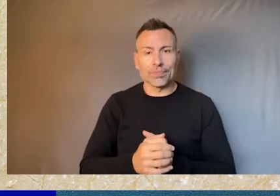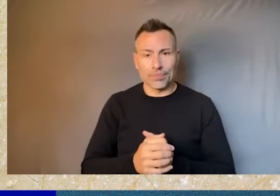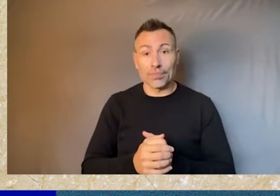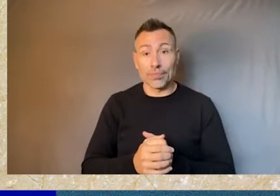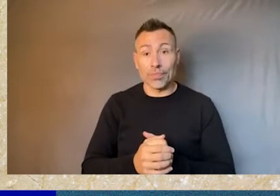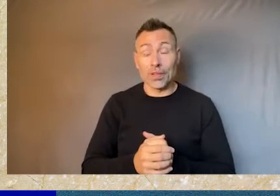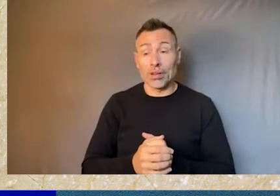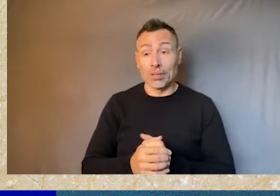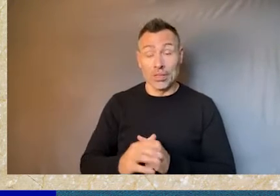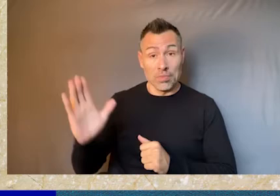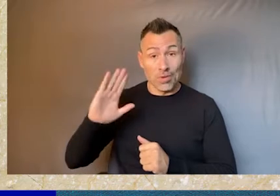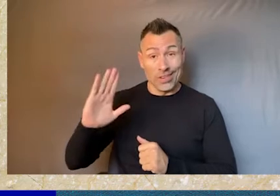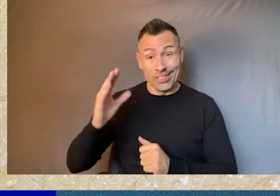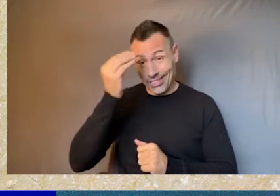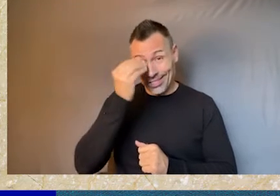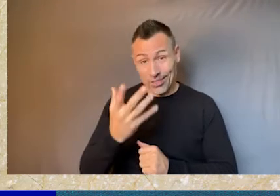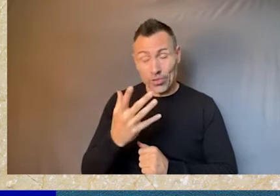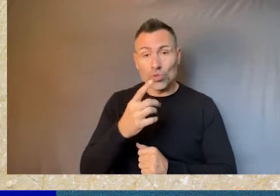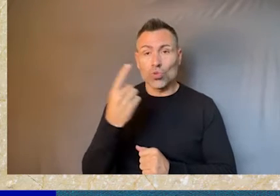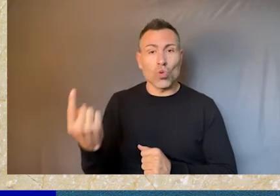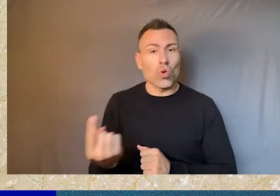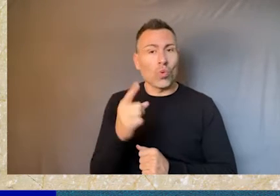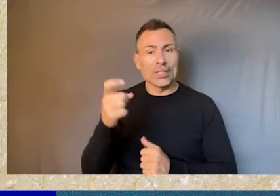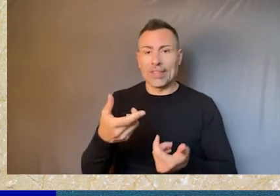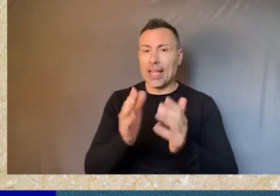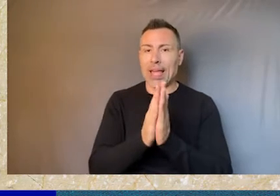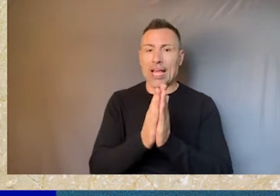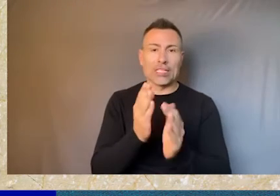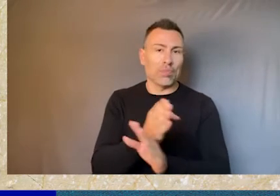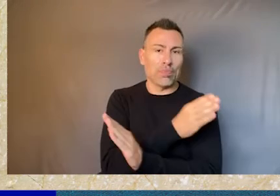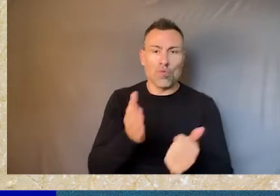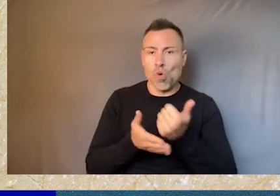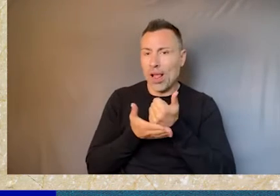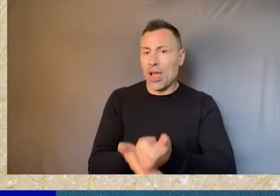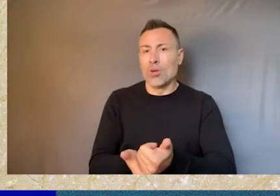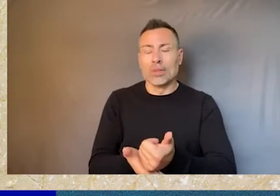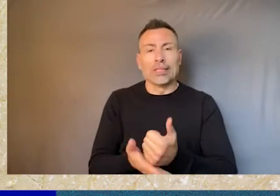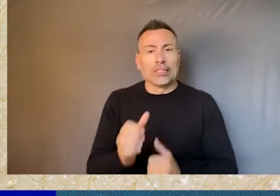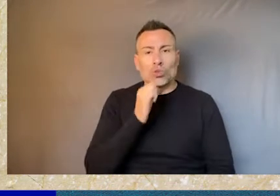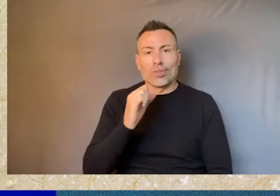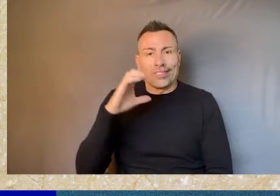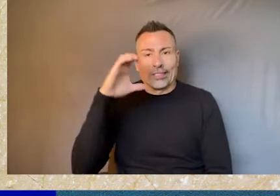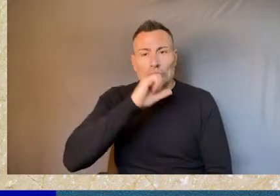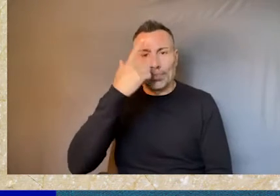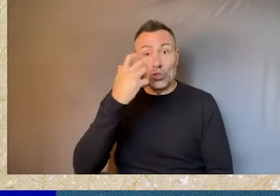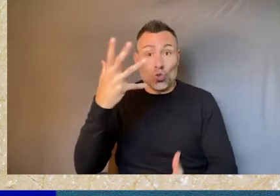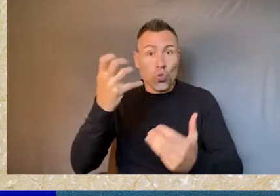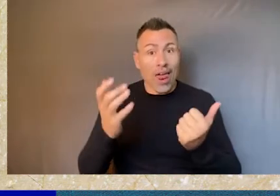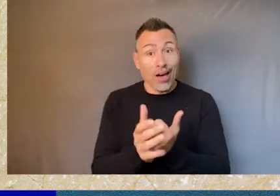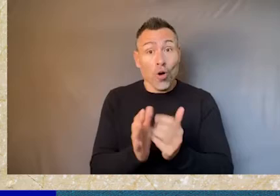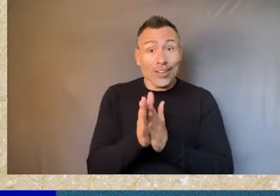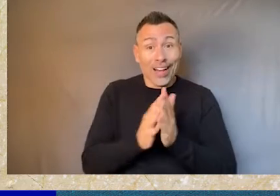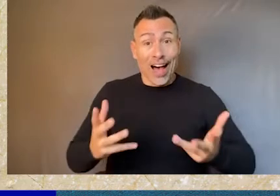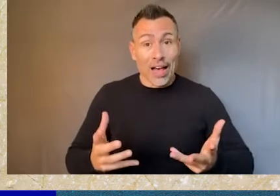and you saw this in the video clearly, you have to ask before you help. Don't assume that you just because you want to help, that